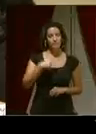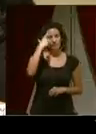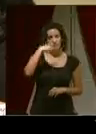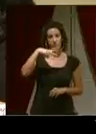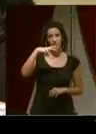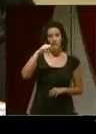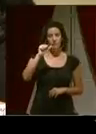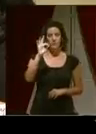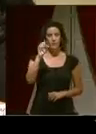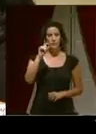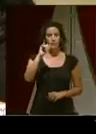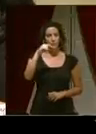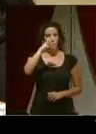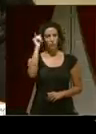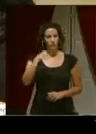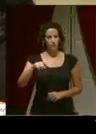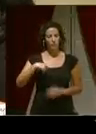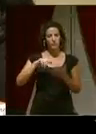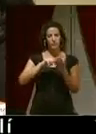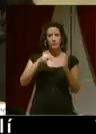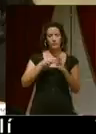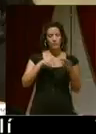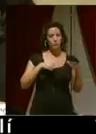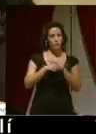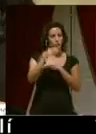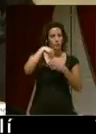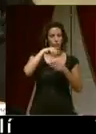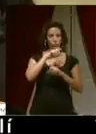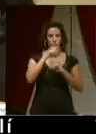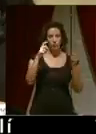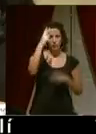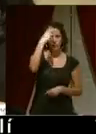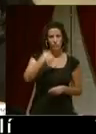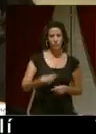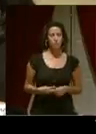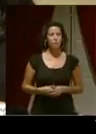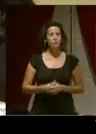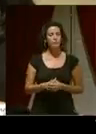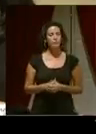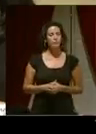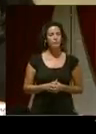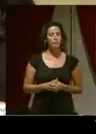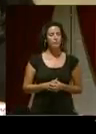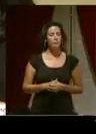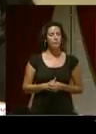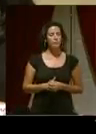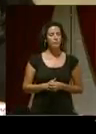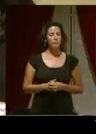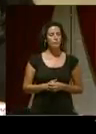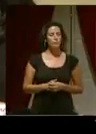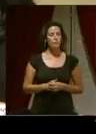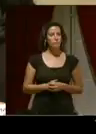My name is Natalie Gonzalez. I am accessibility technician in the ENG Foundation.